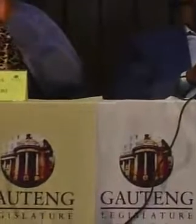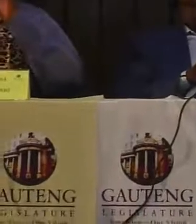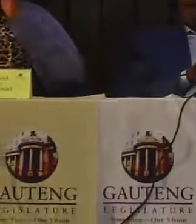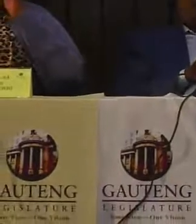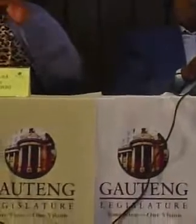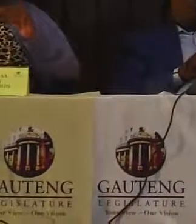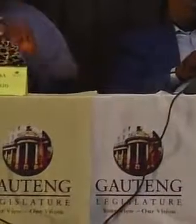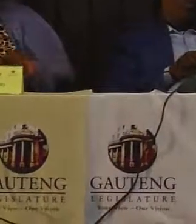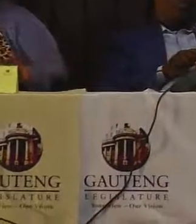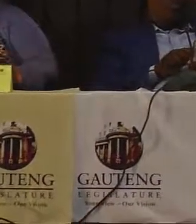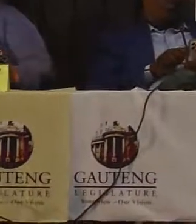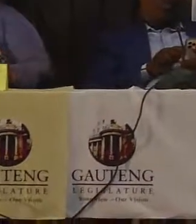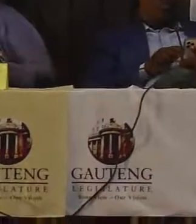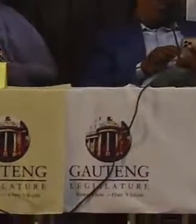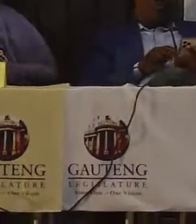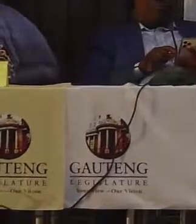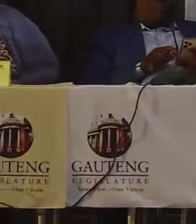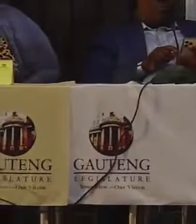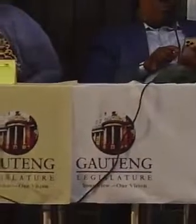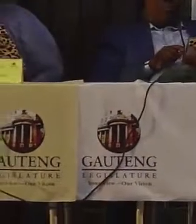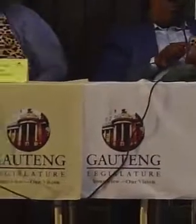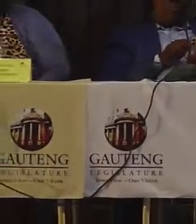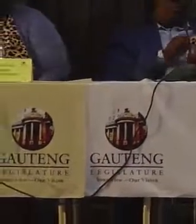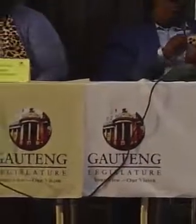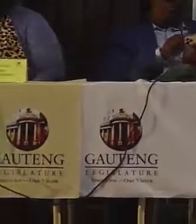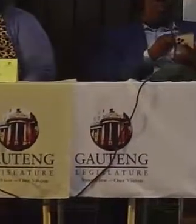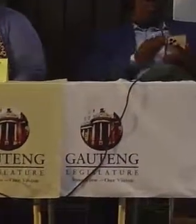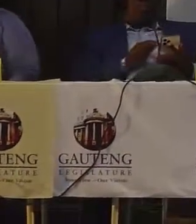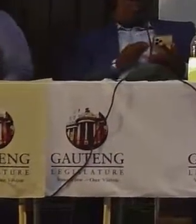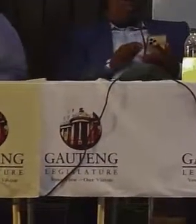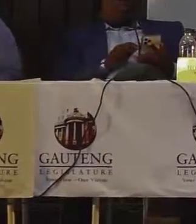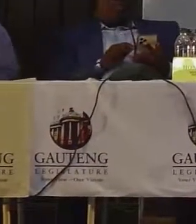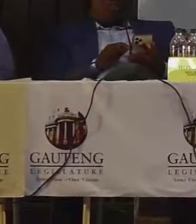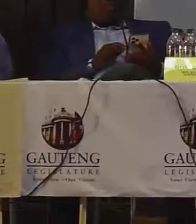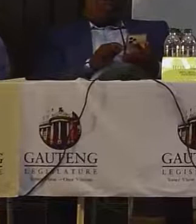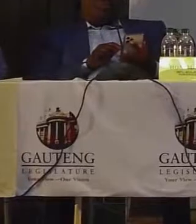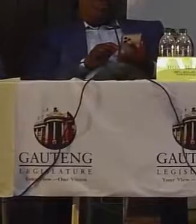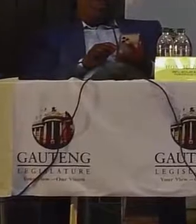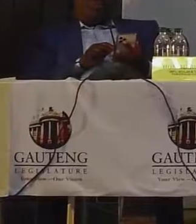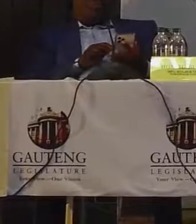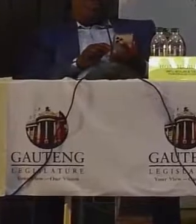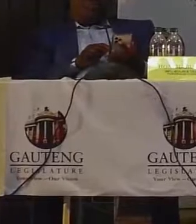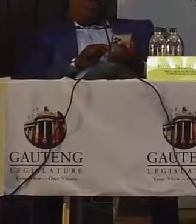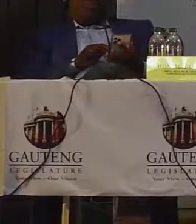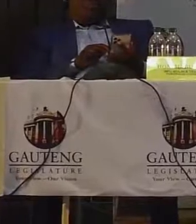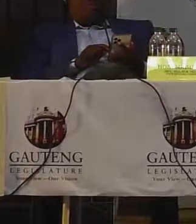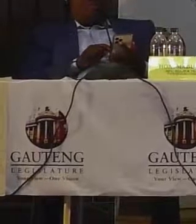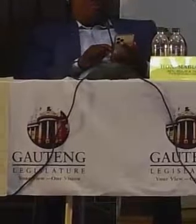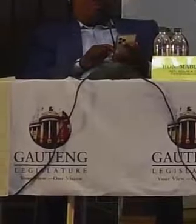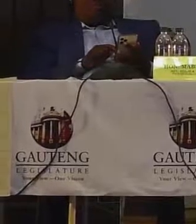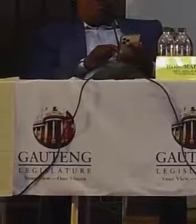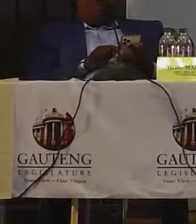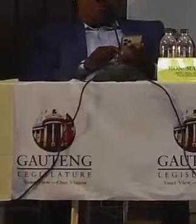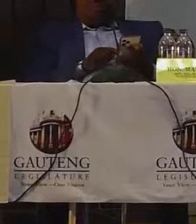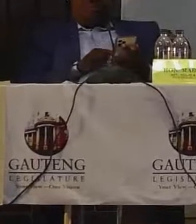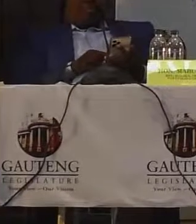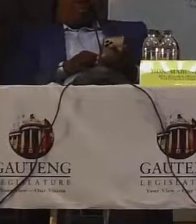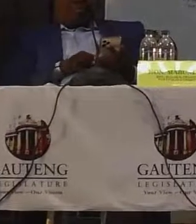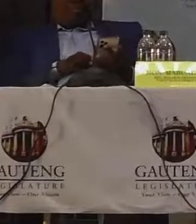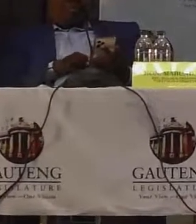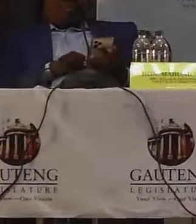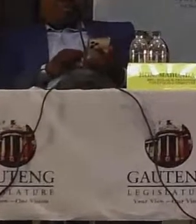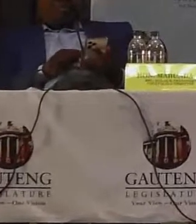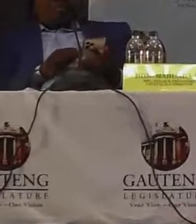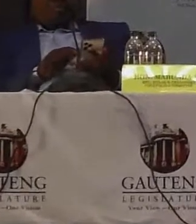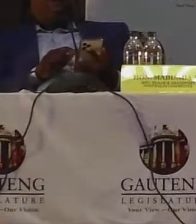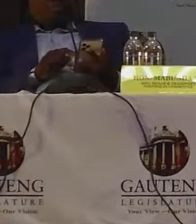So I think I don't see any other hands from members. So I think there is support that we would seek a